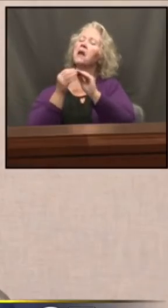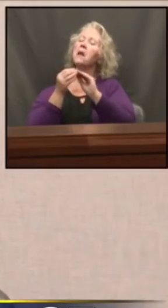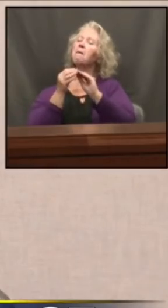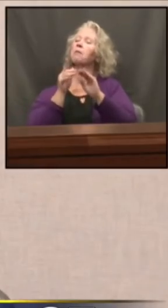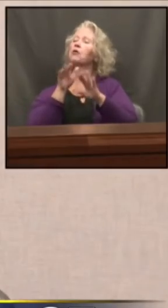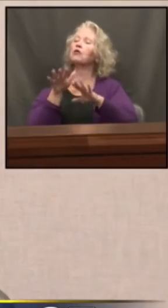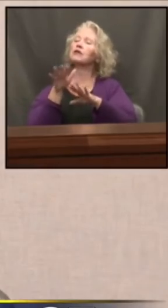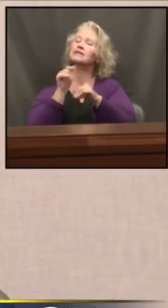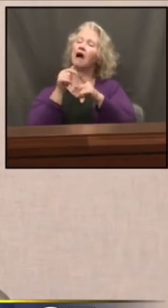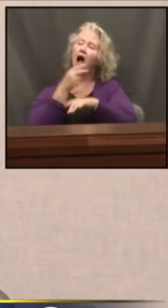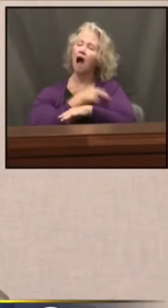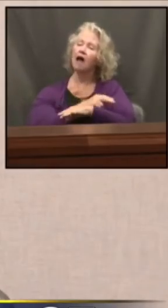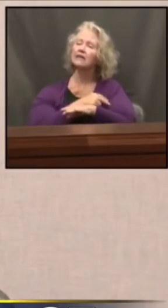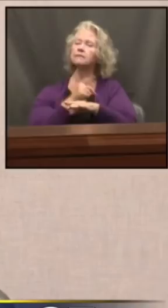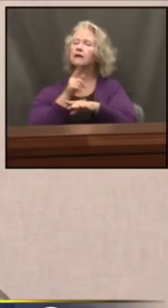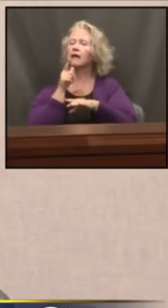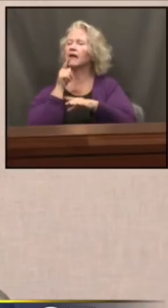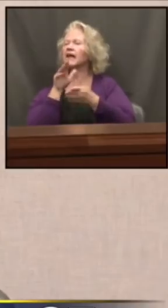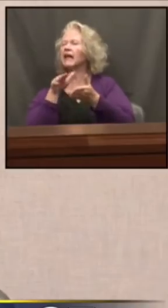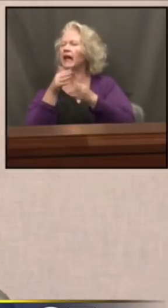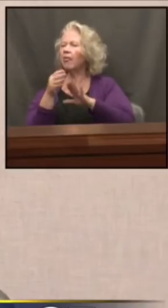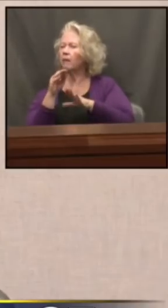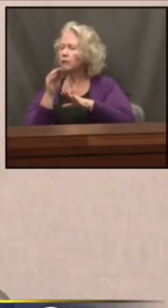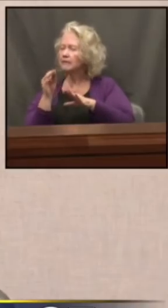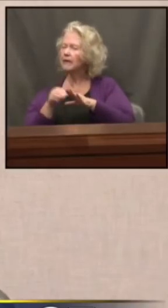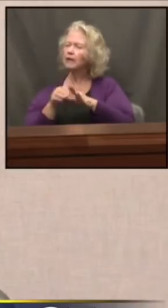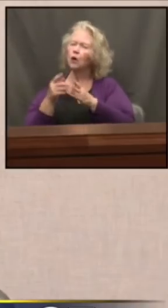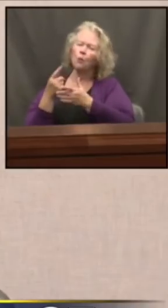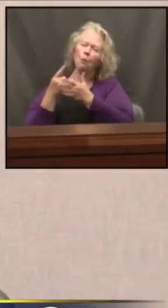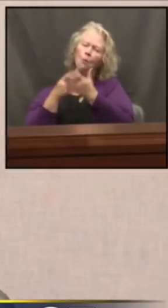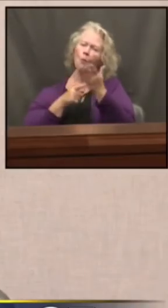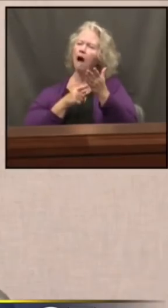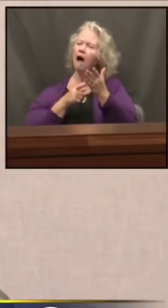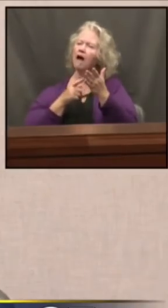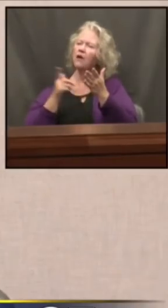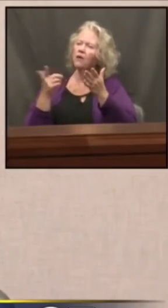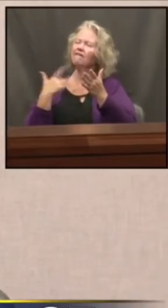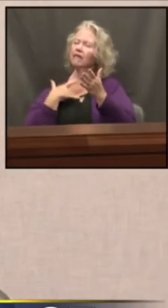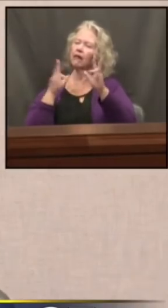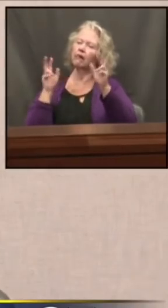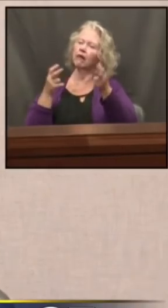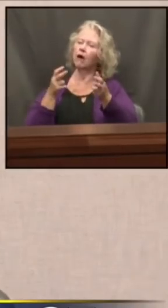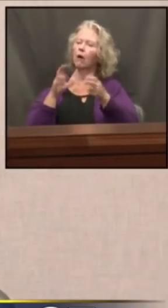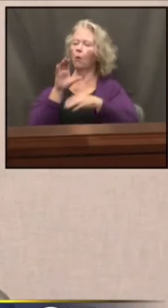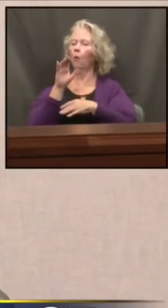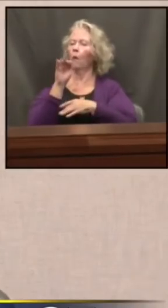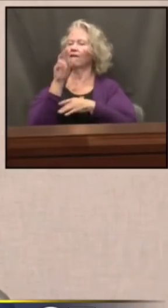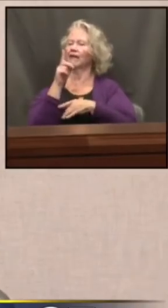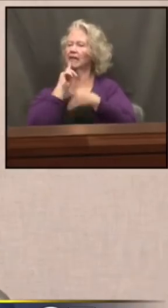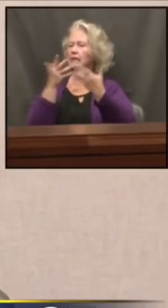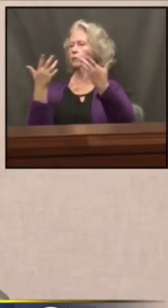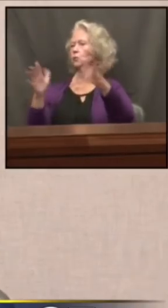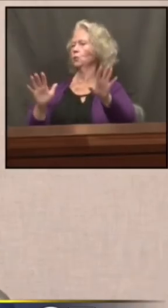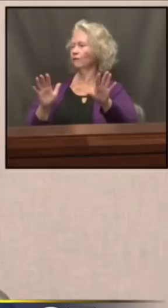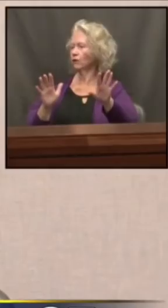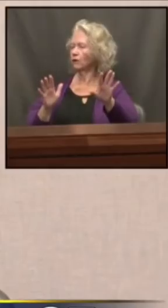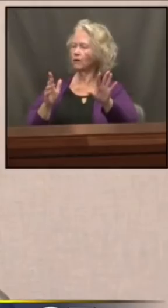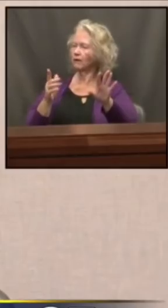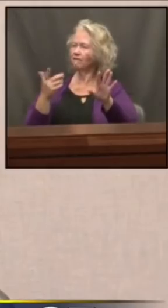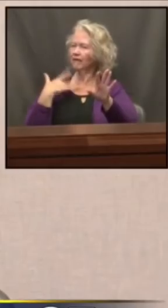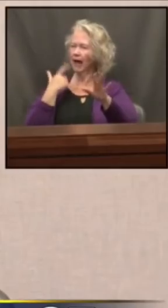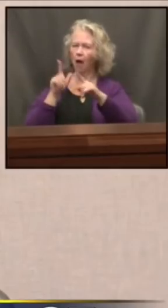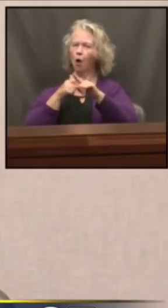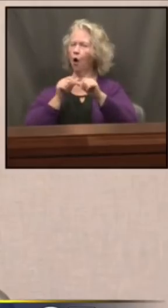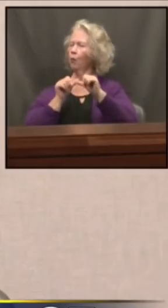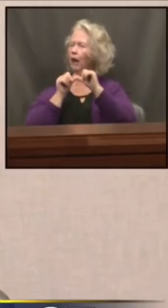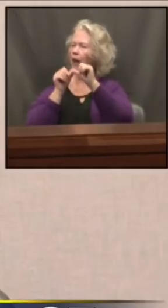over? Is there any kind of epidemiological modeling suggesting how much longer COVID-19 can be expected to last